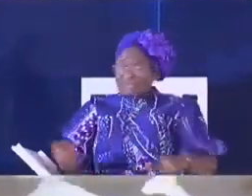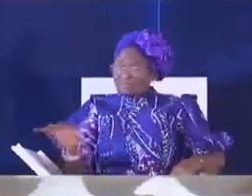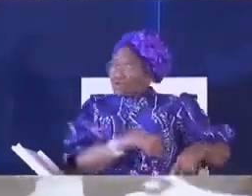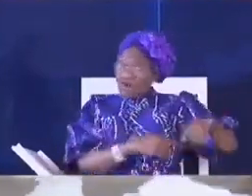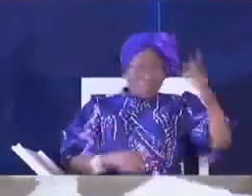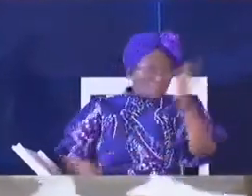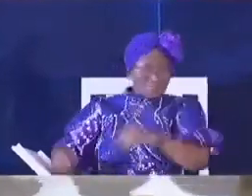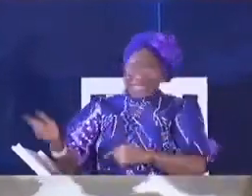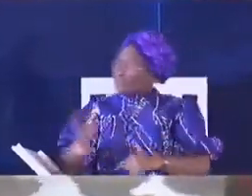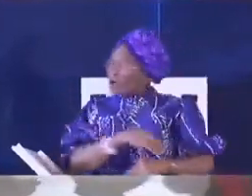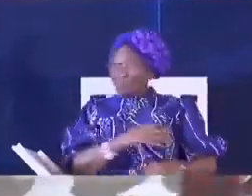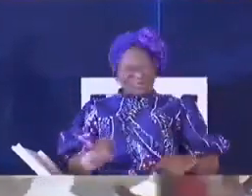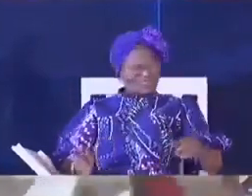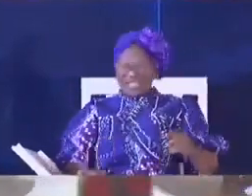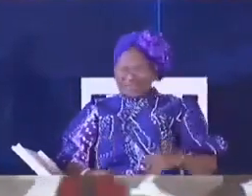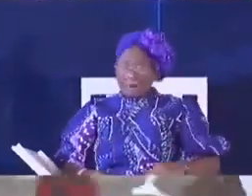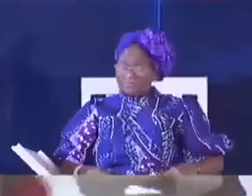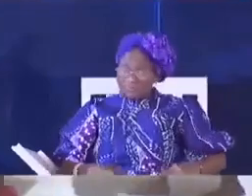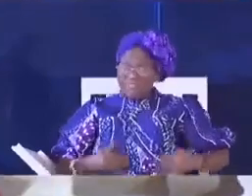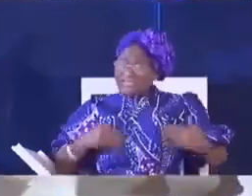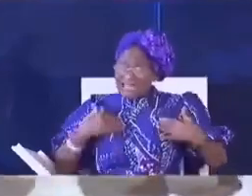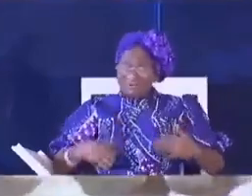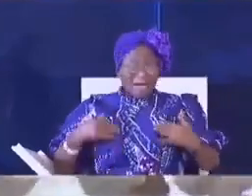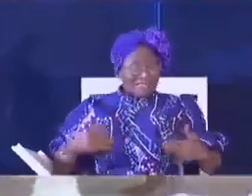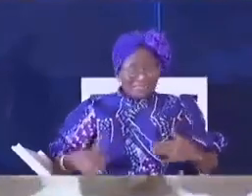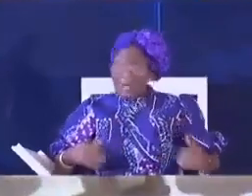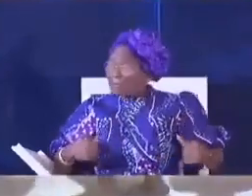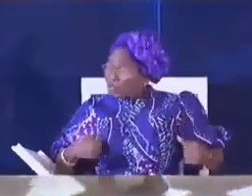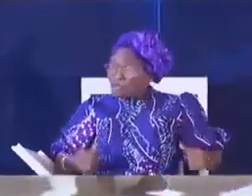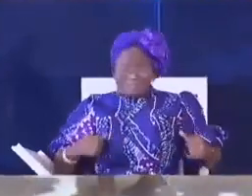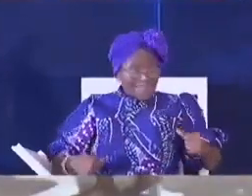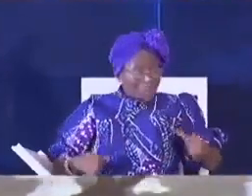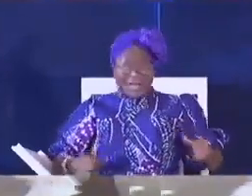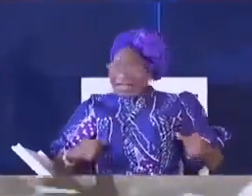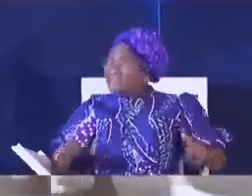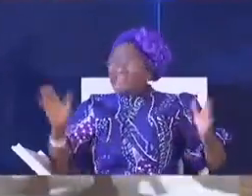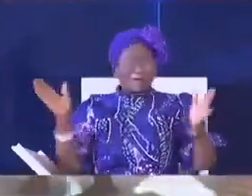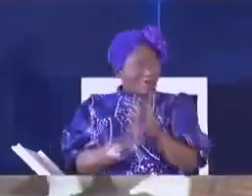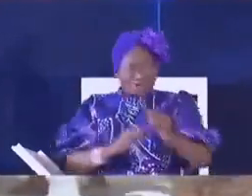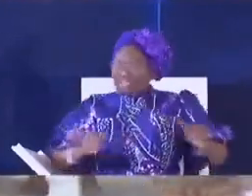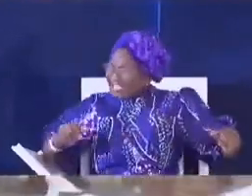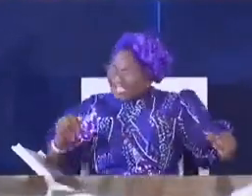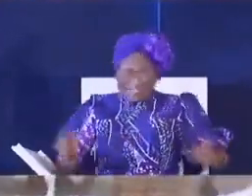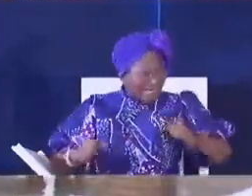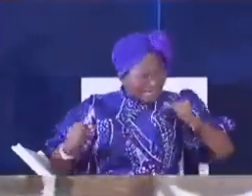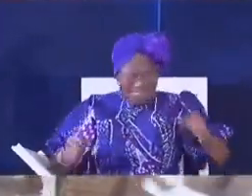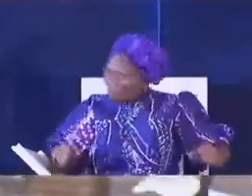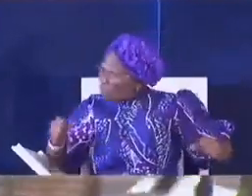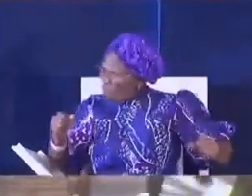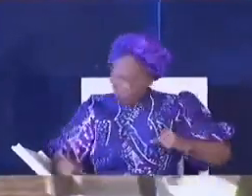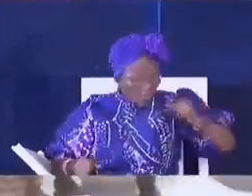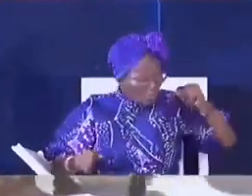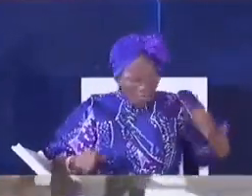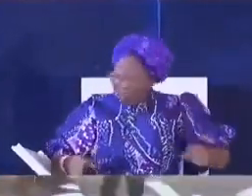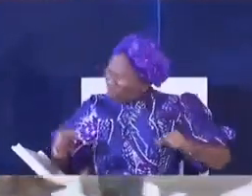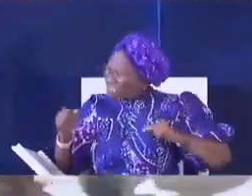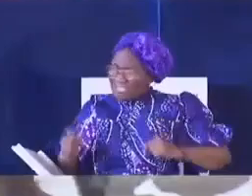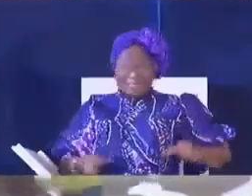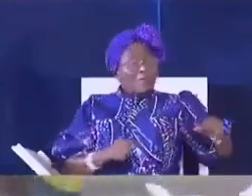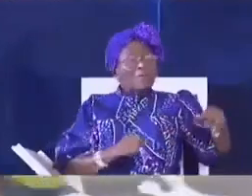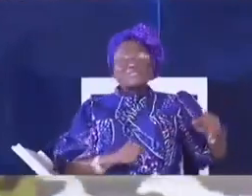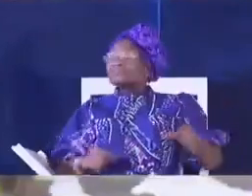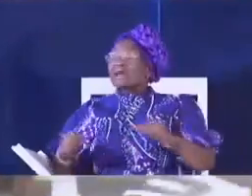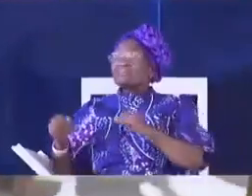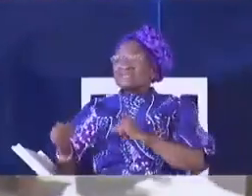in my family, in my place of work, in my ministry, in the church of God, must